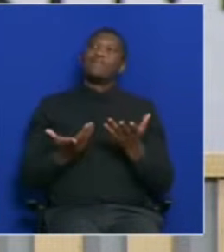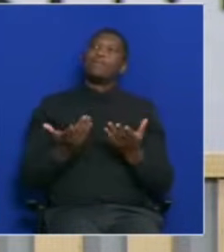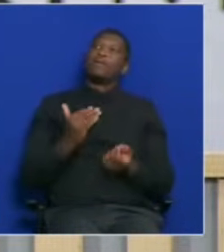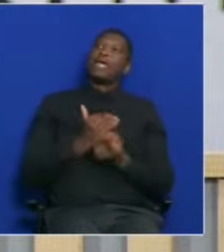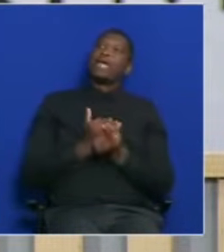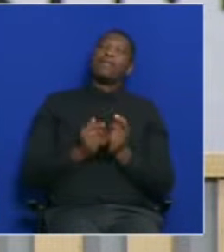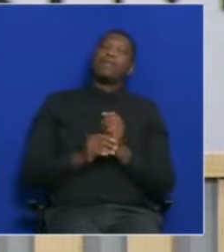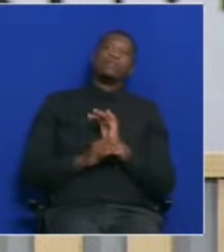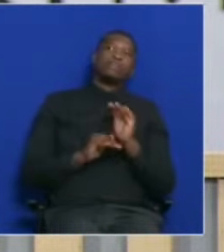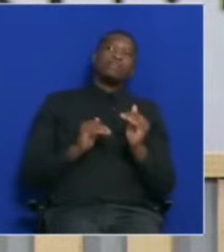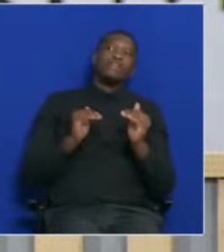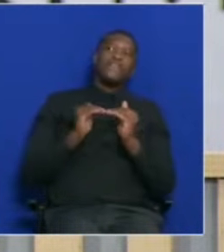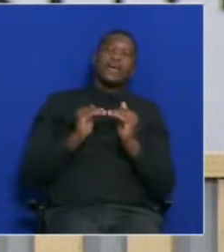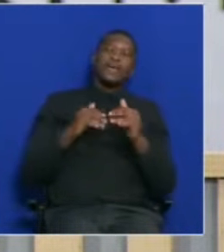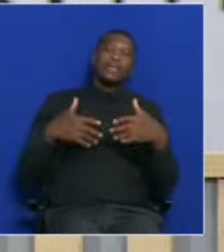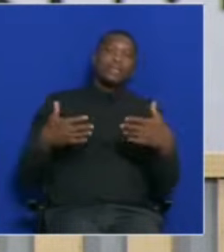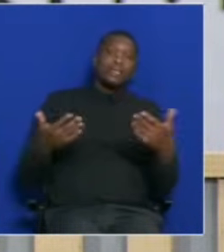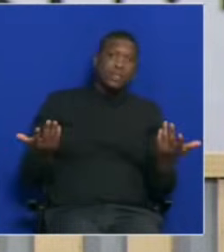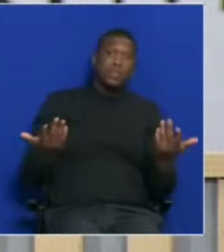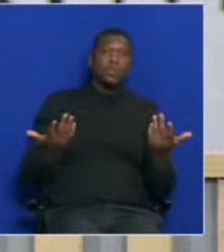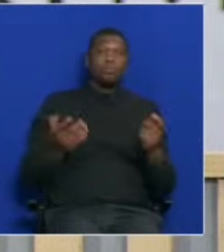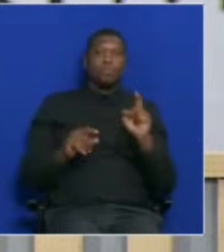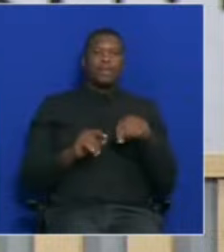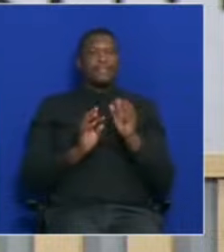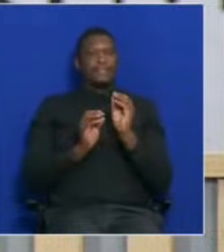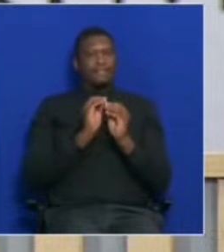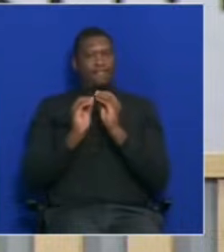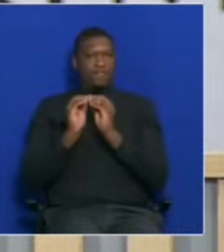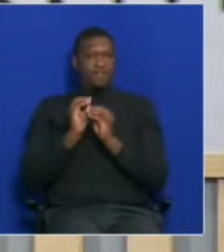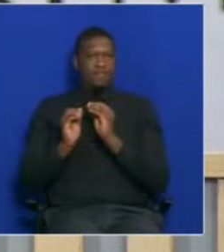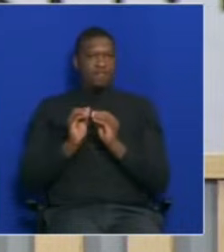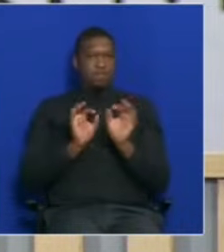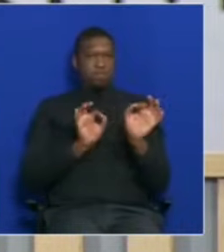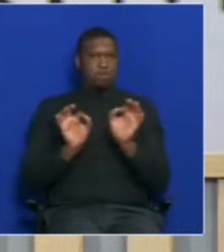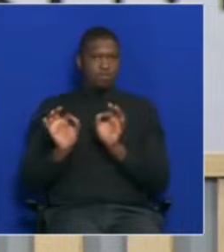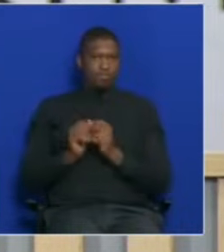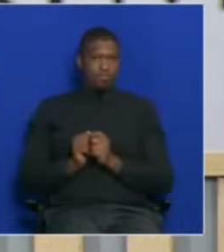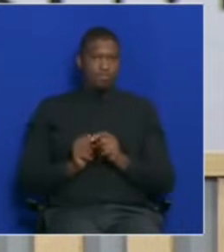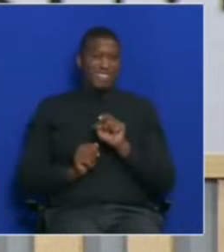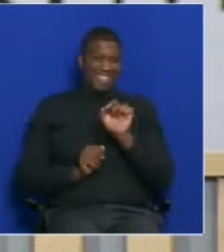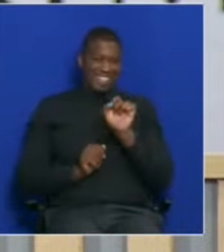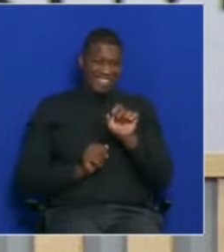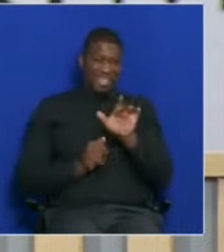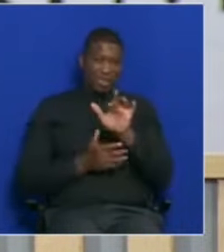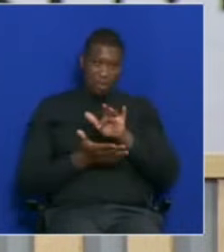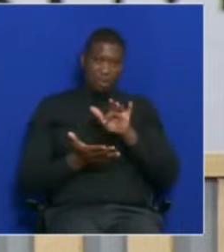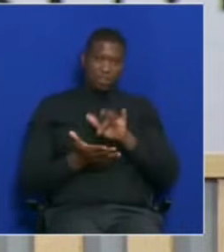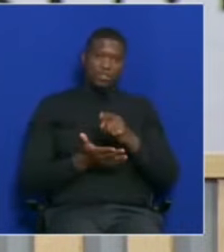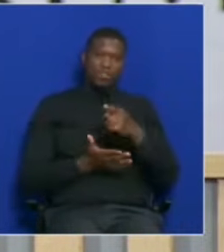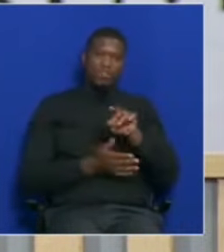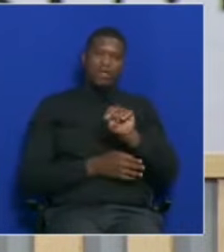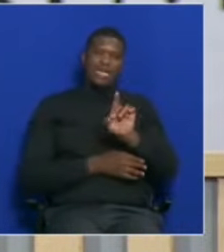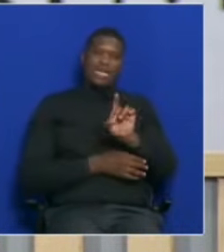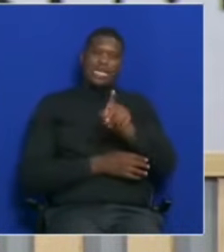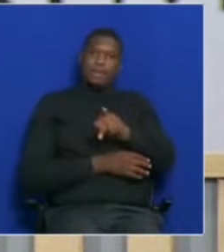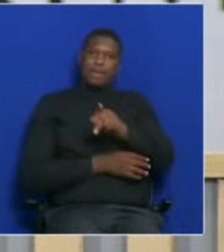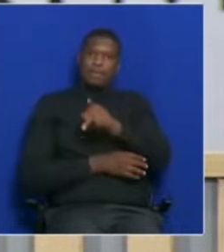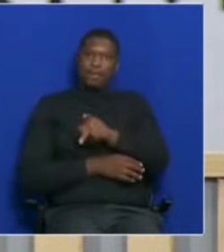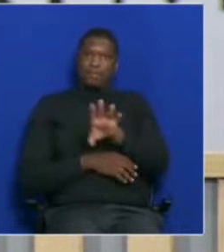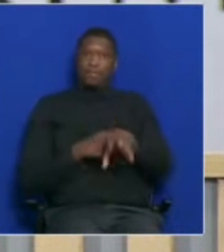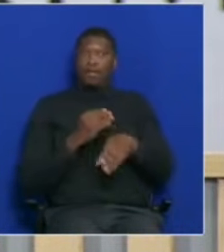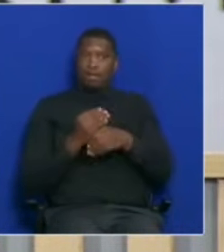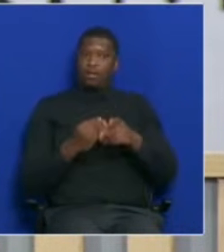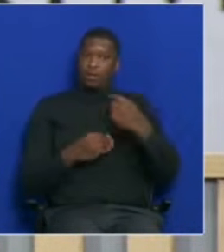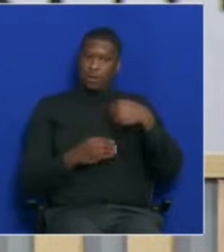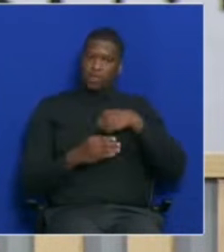have happened, it's corrected. That's the position of the NDPP, that's the position of the leadership.